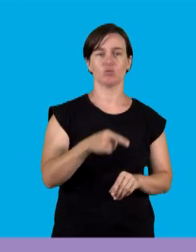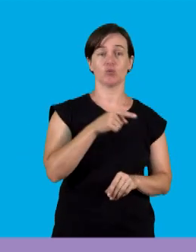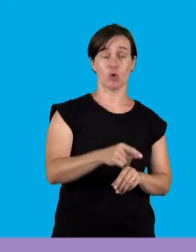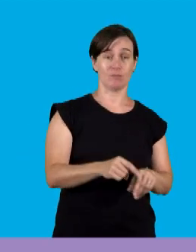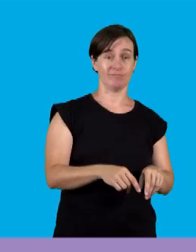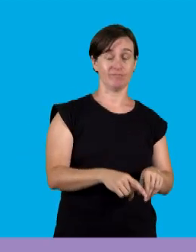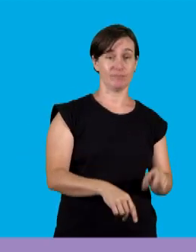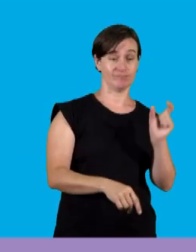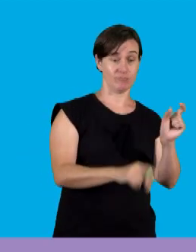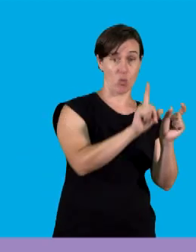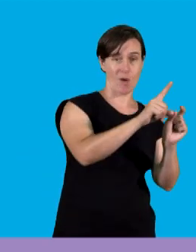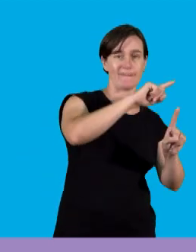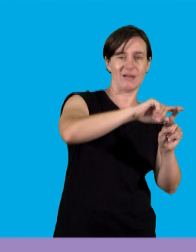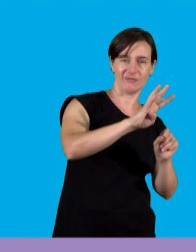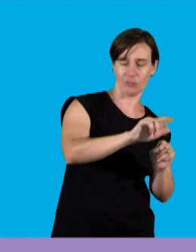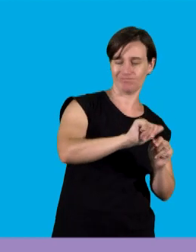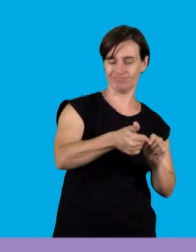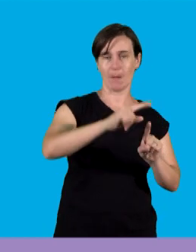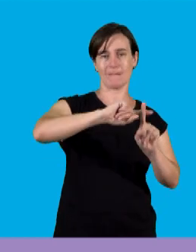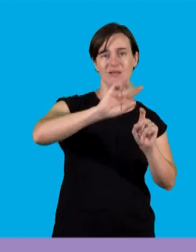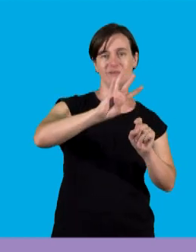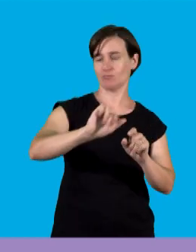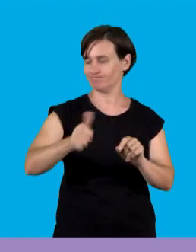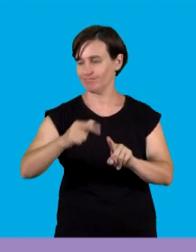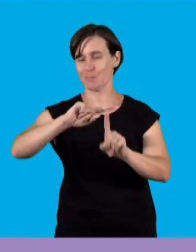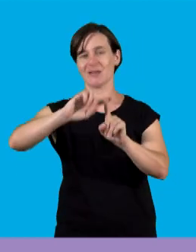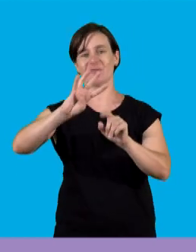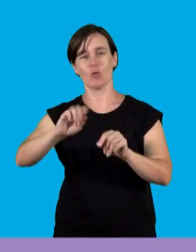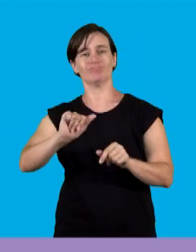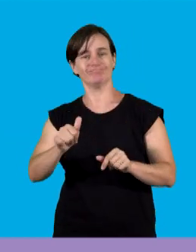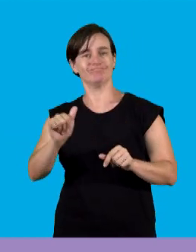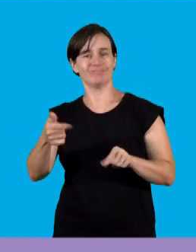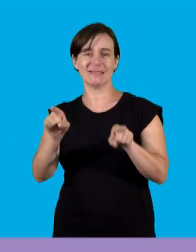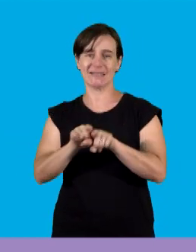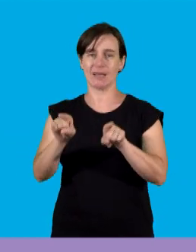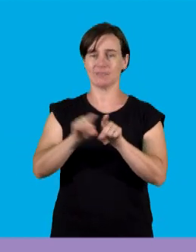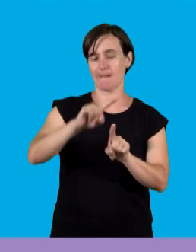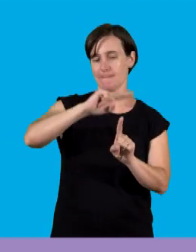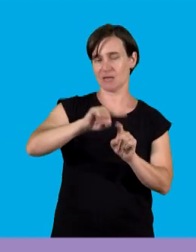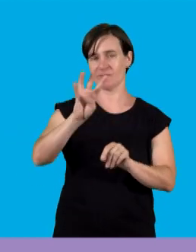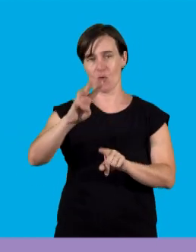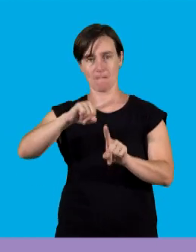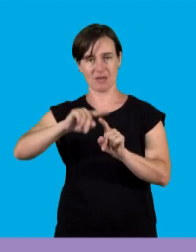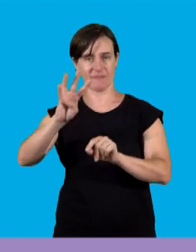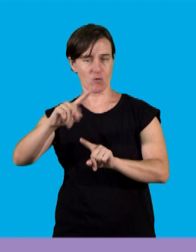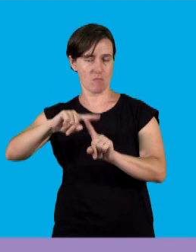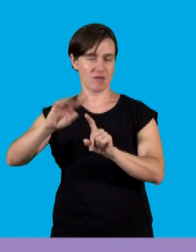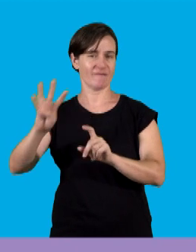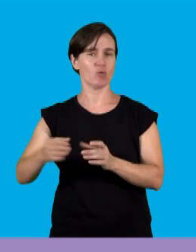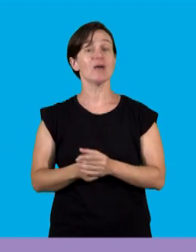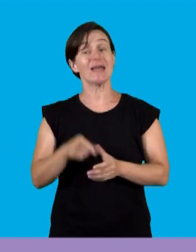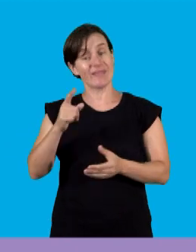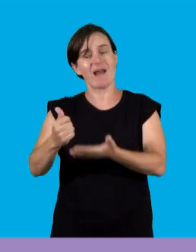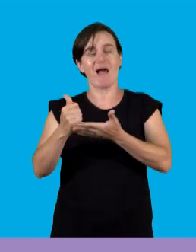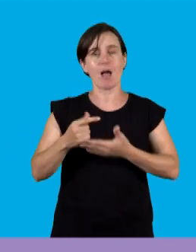4. So each time we go to the next figure, we are just adding a 4. So that, of course, is going to help